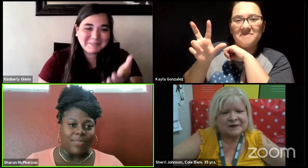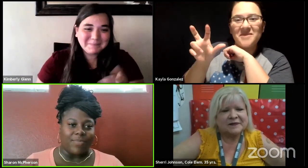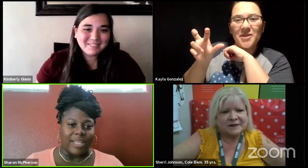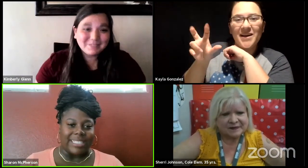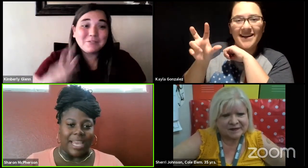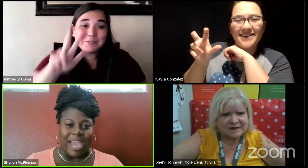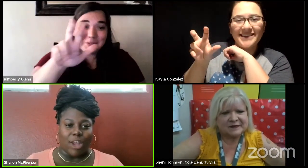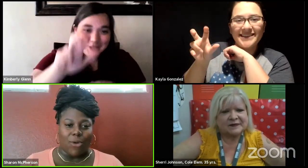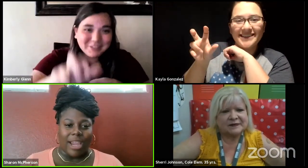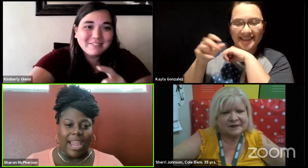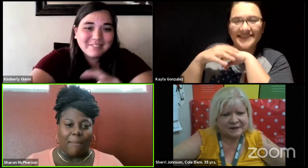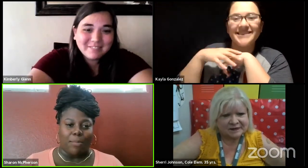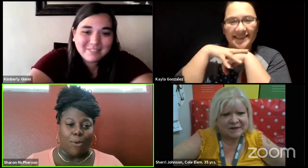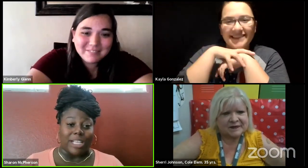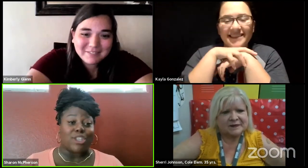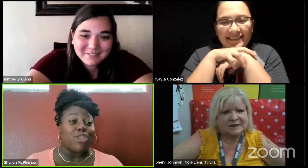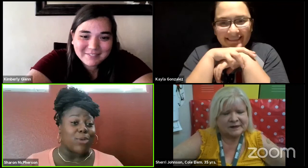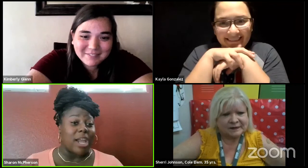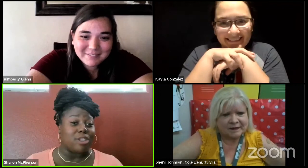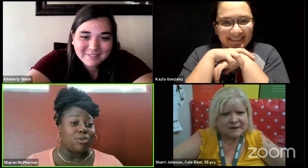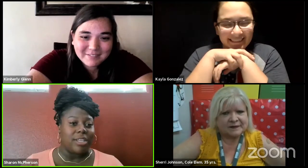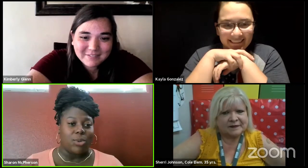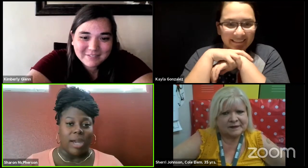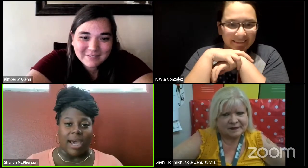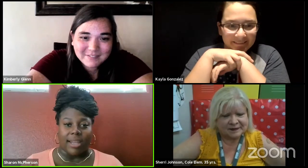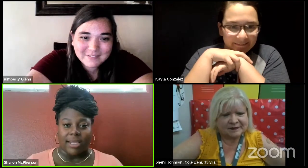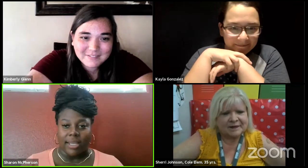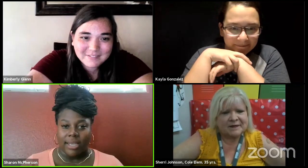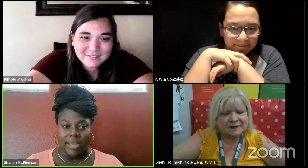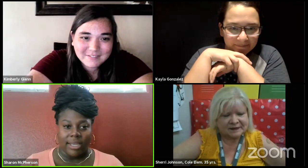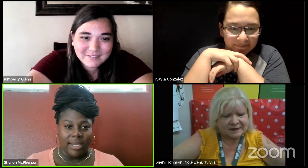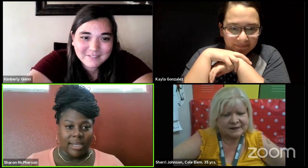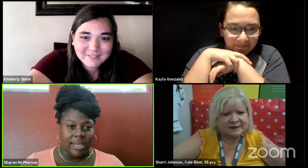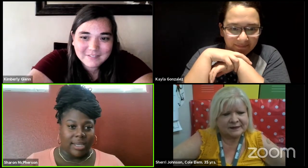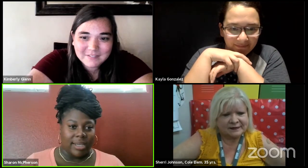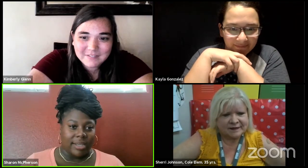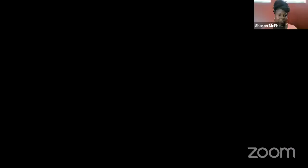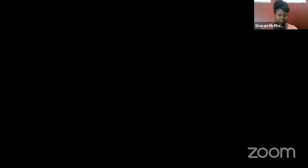Okay. Same category, how many points? 300? You got it.